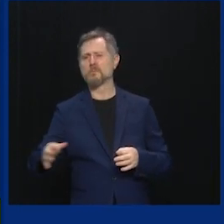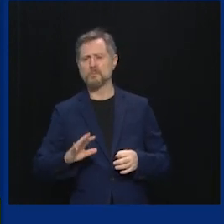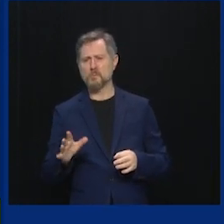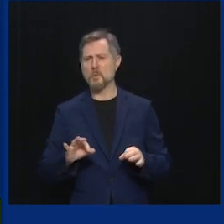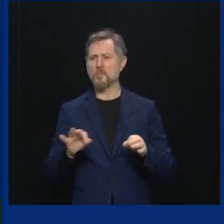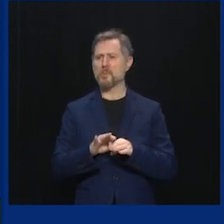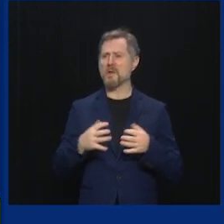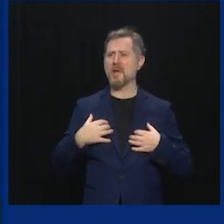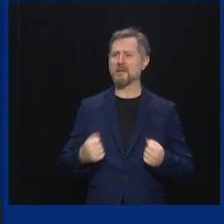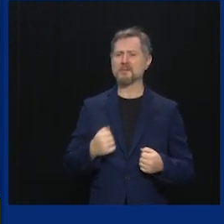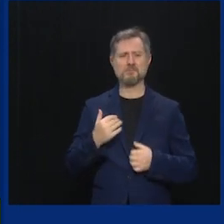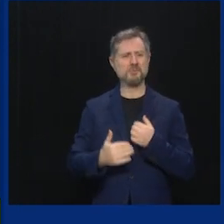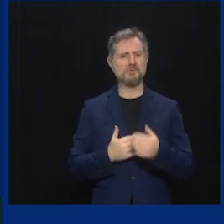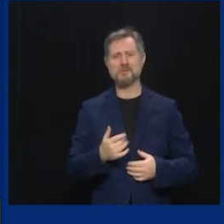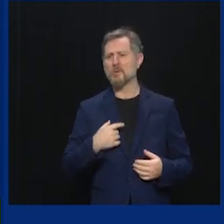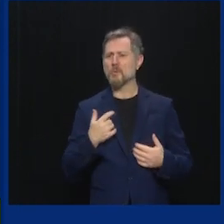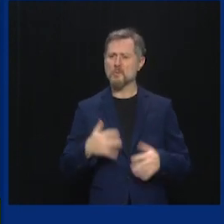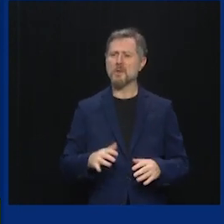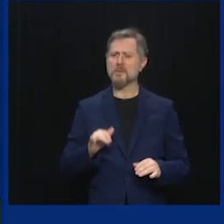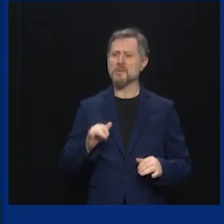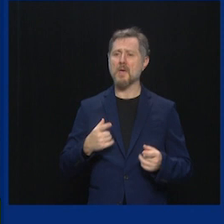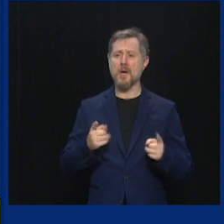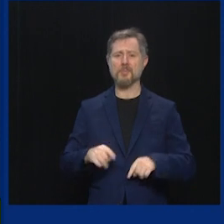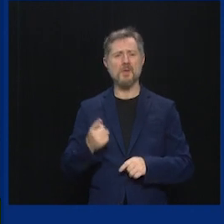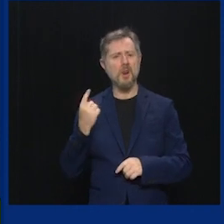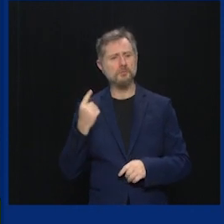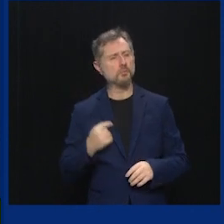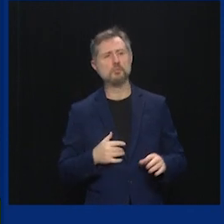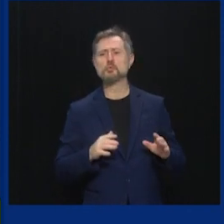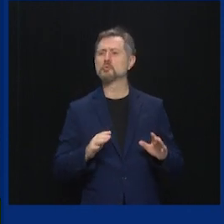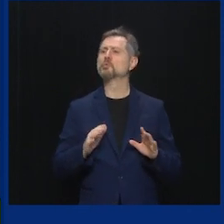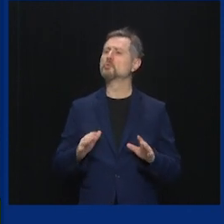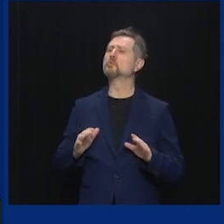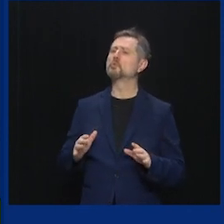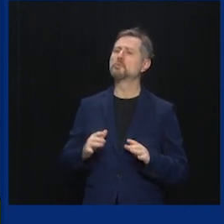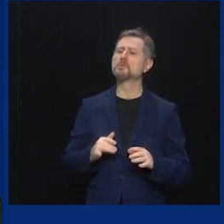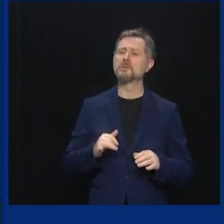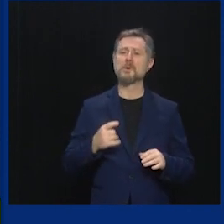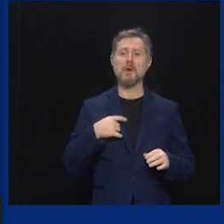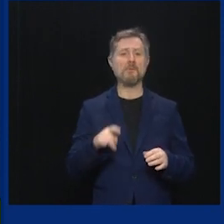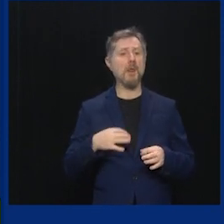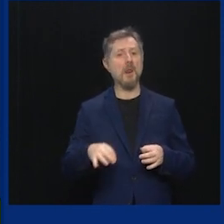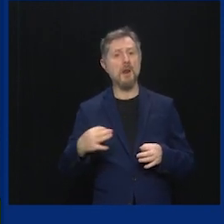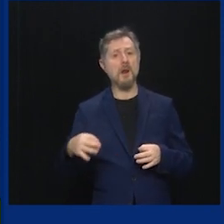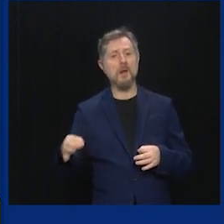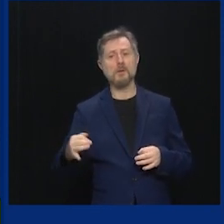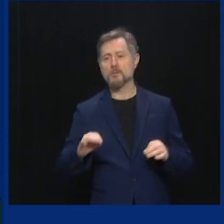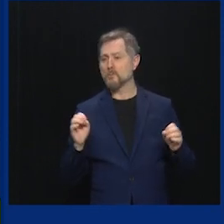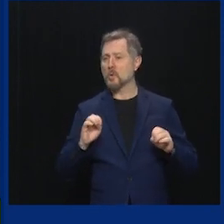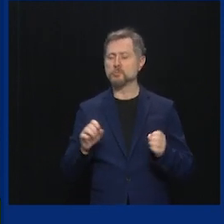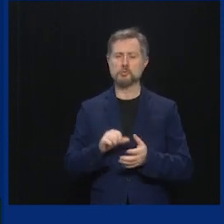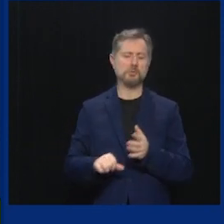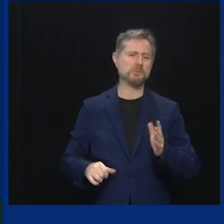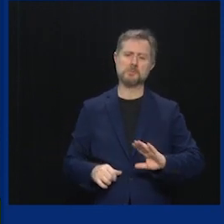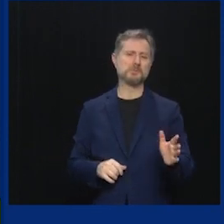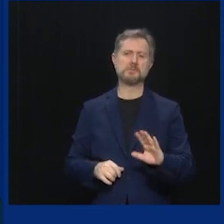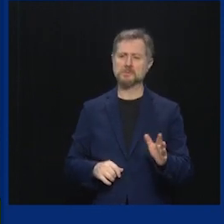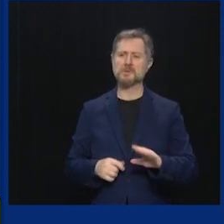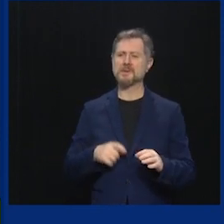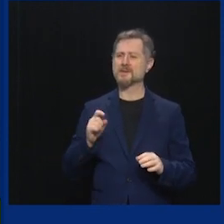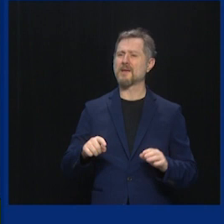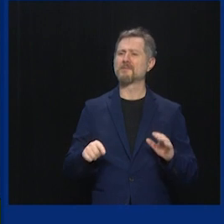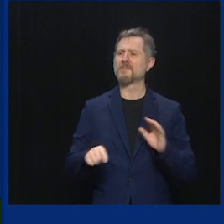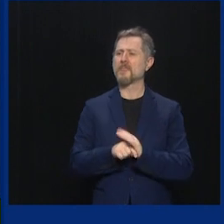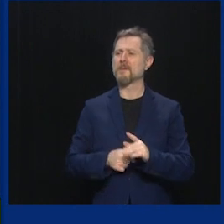as well as happened during the pandemic, the first wave around the second wave. And that ends up having long-term health consequences,